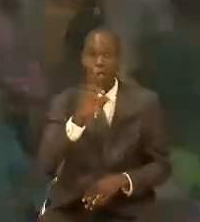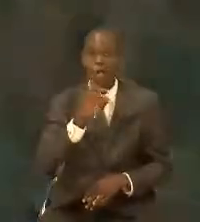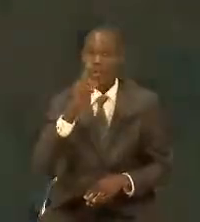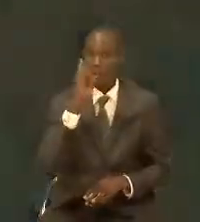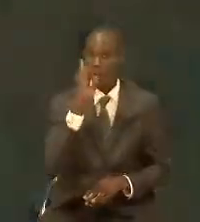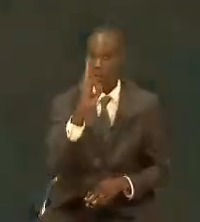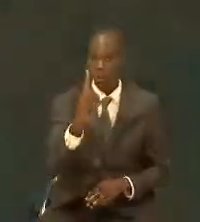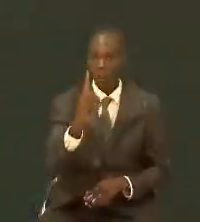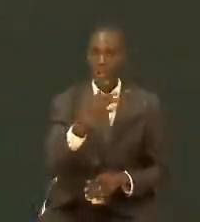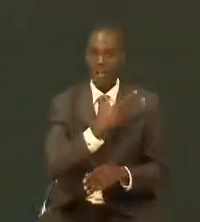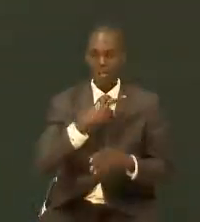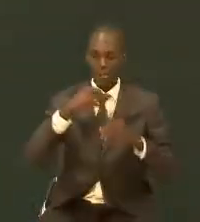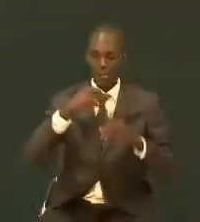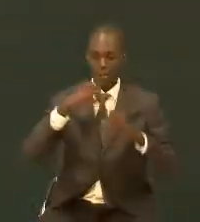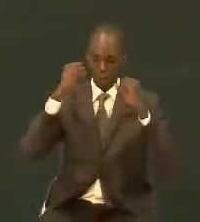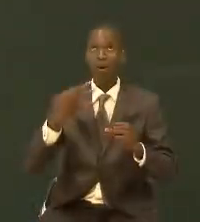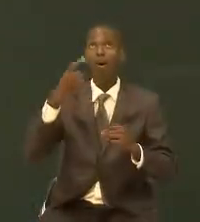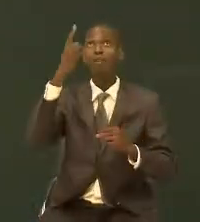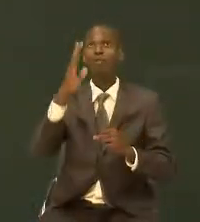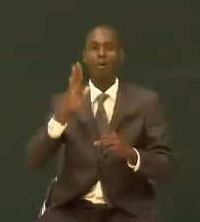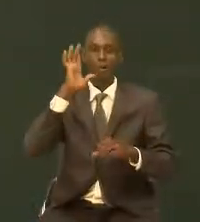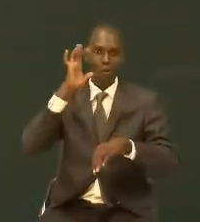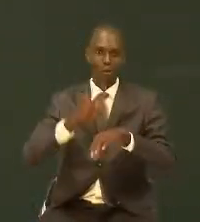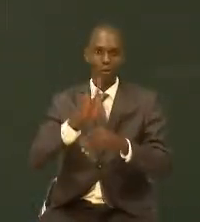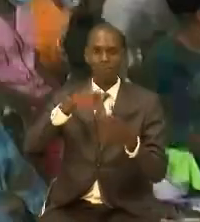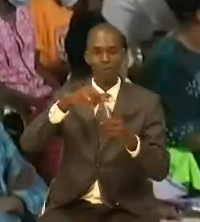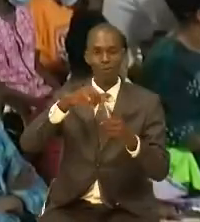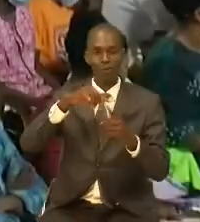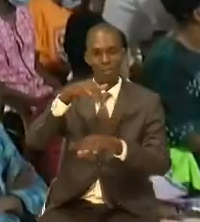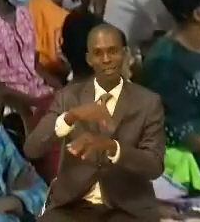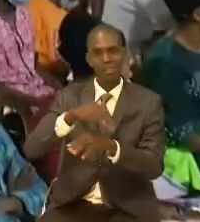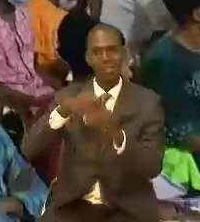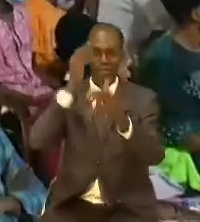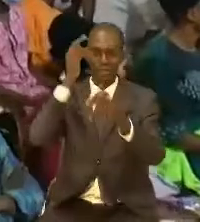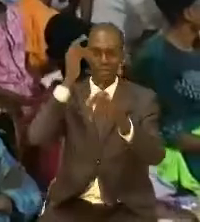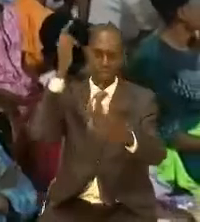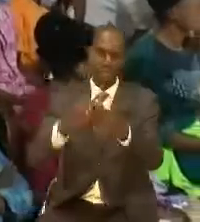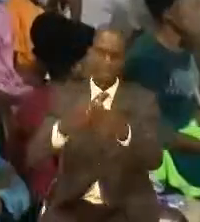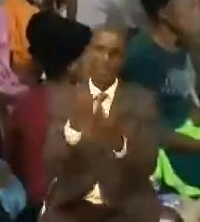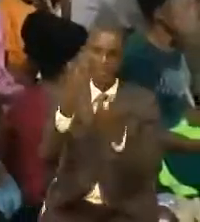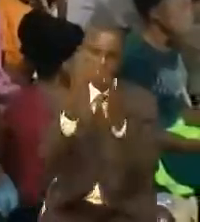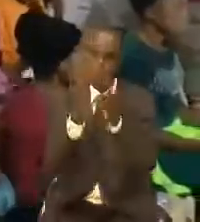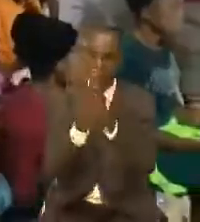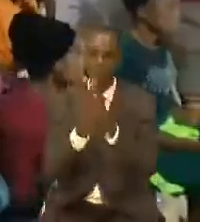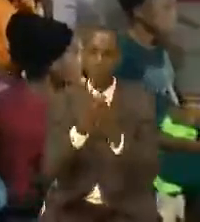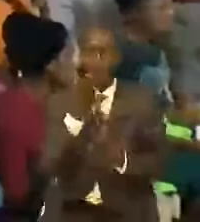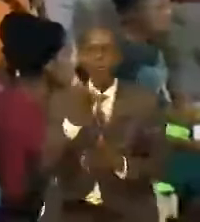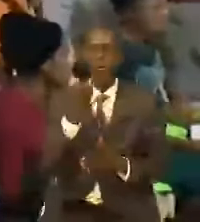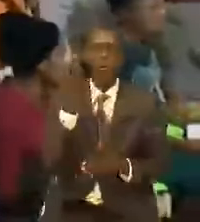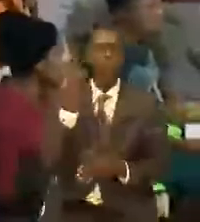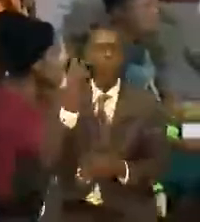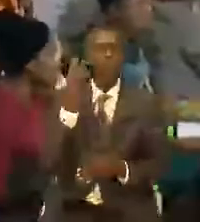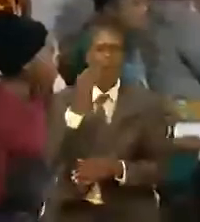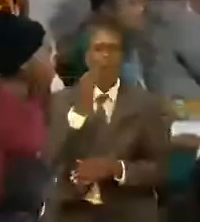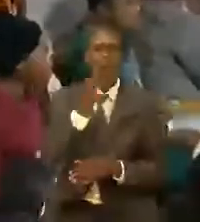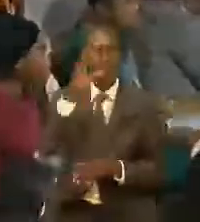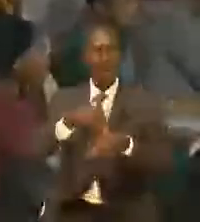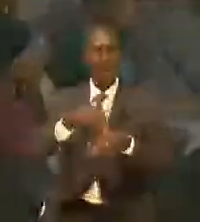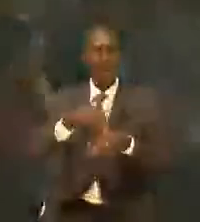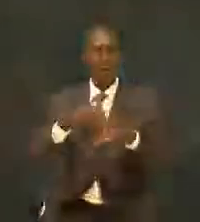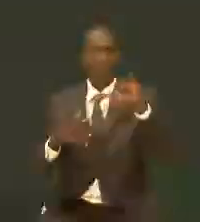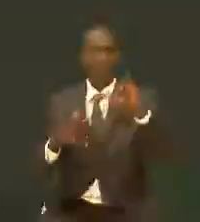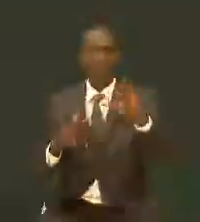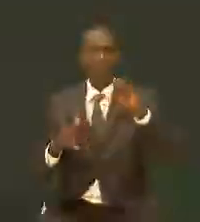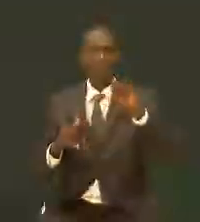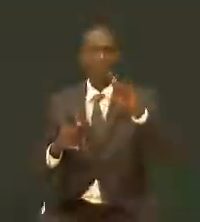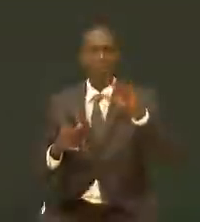god will touch you tonight in jesus name there's a certain man at least impotent in